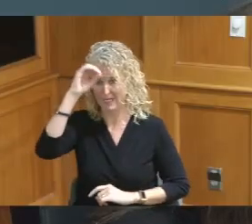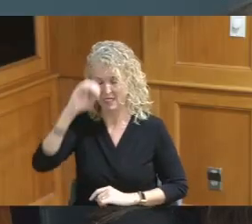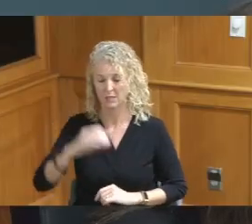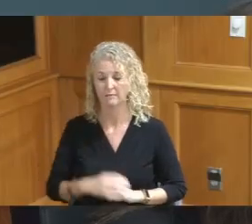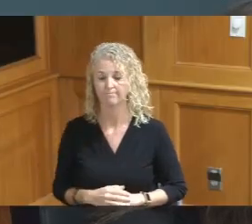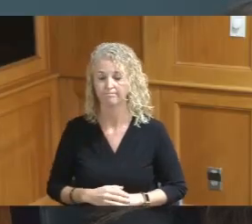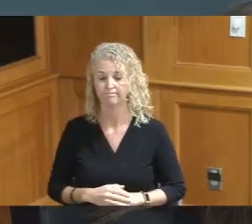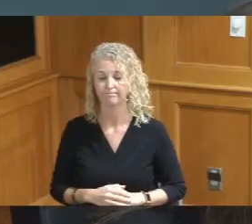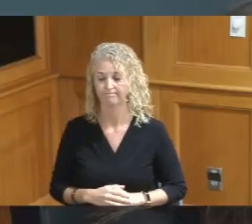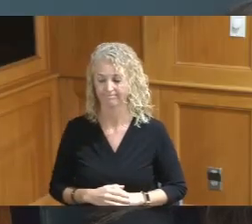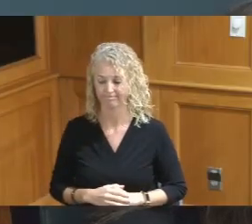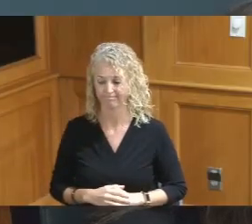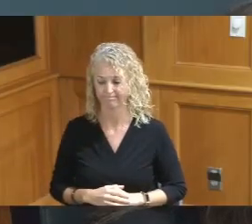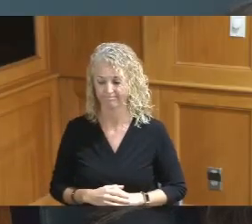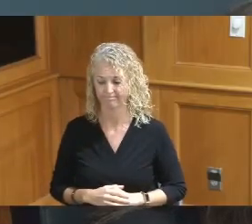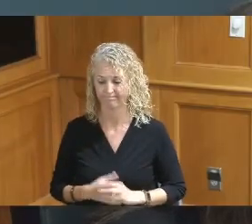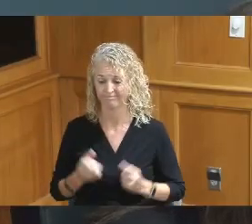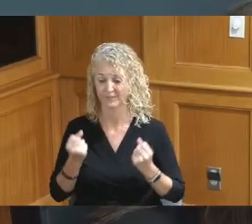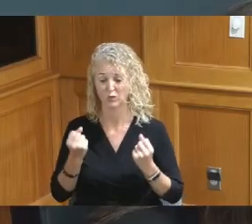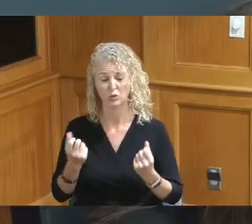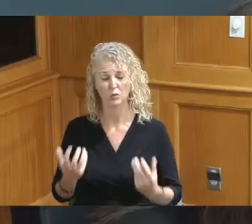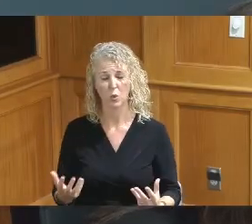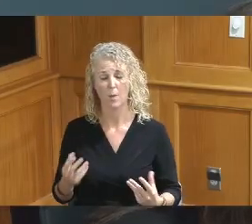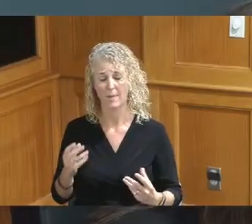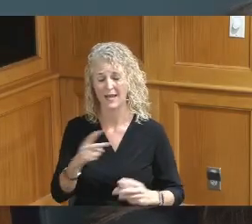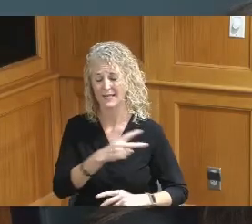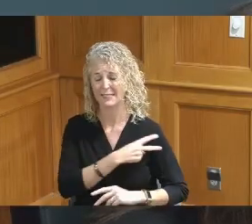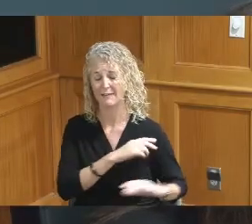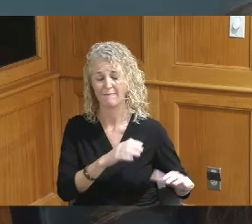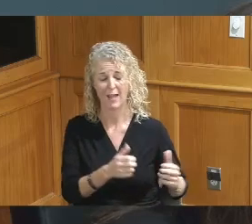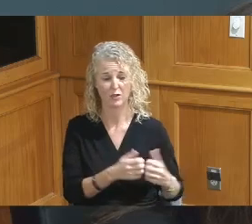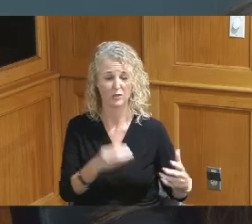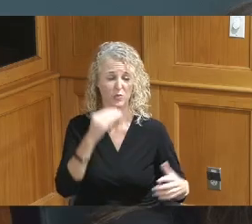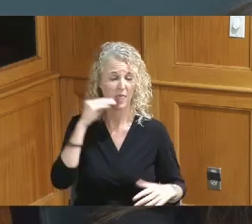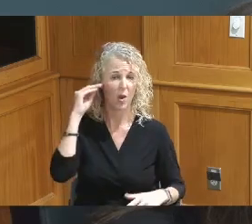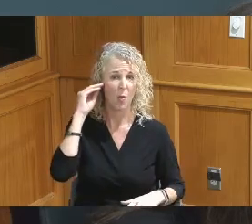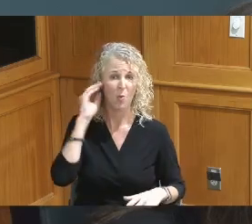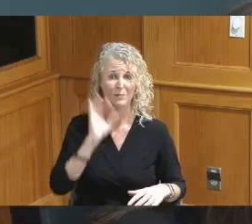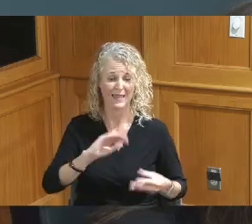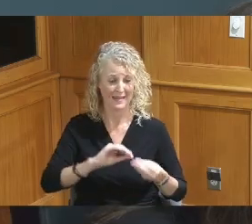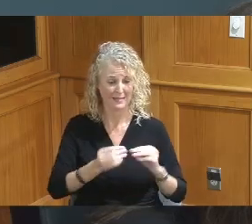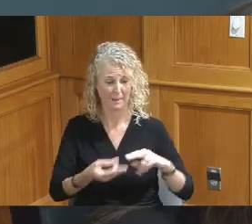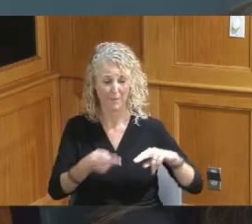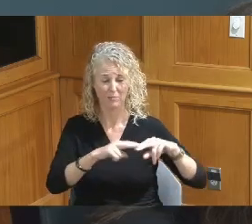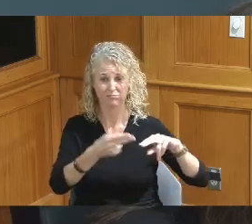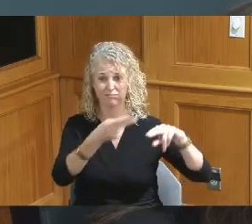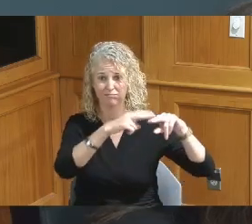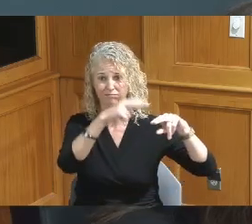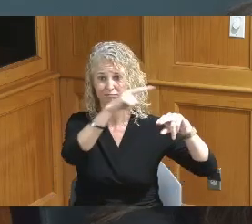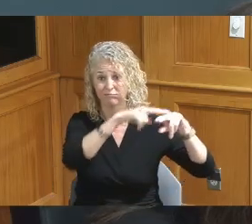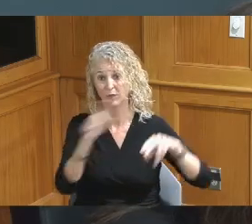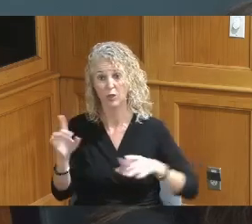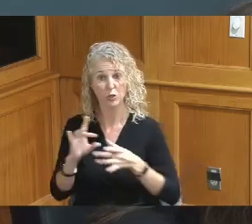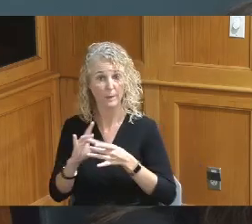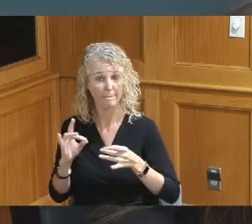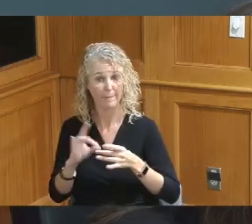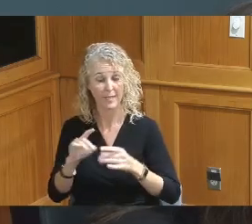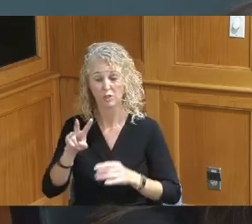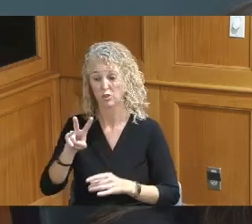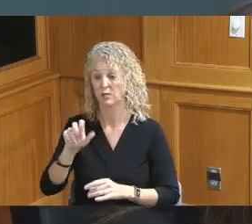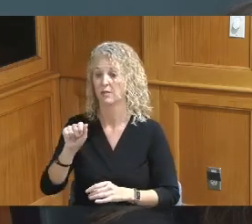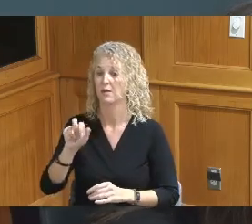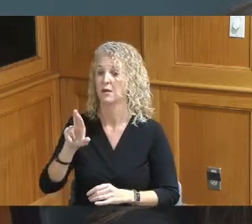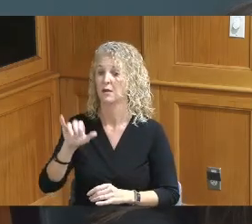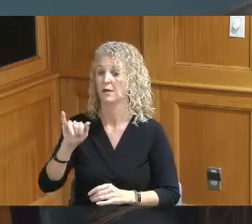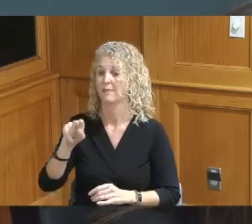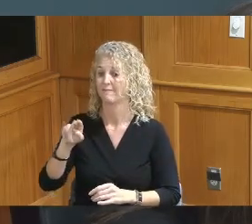these. The number of homeless veterans are increasing. You brought about the variance and the